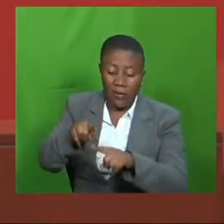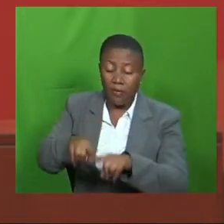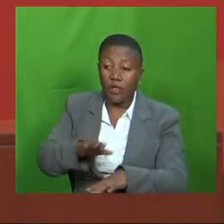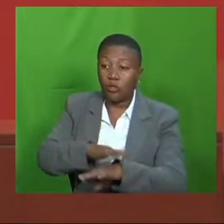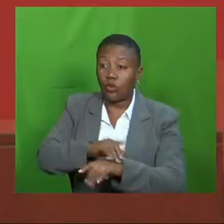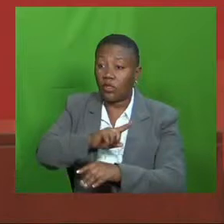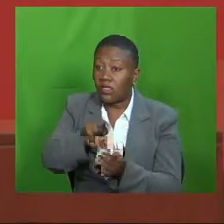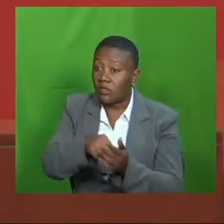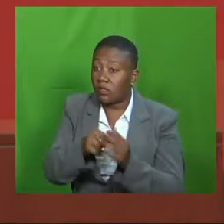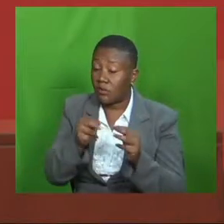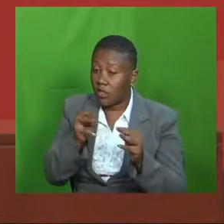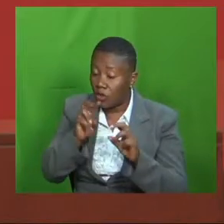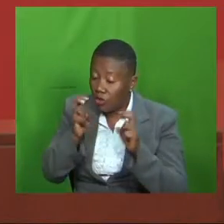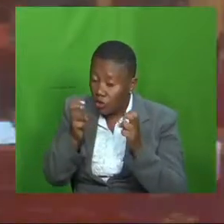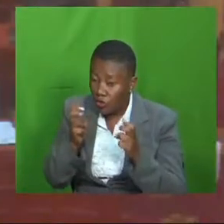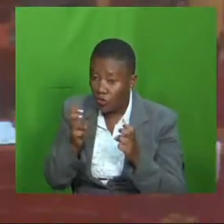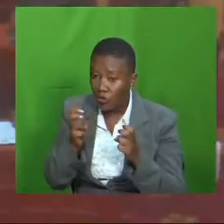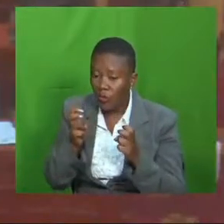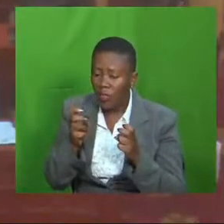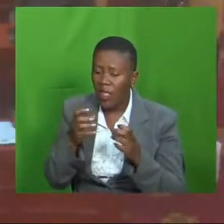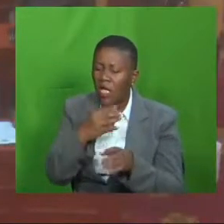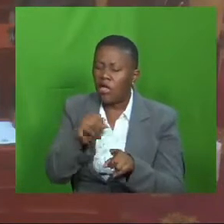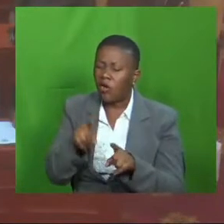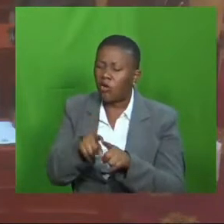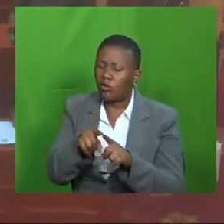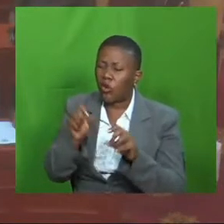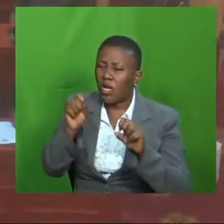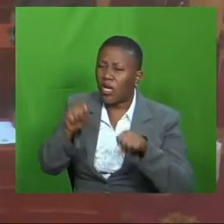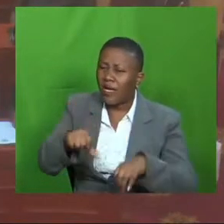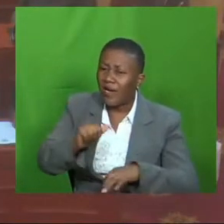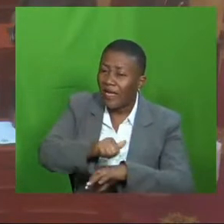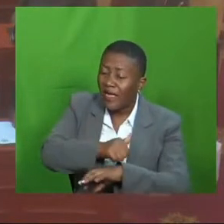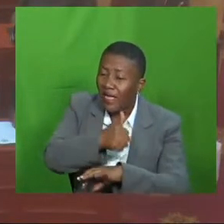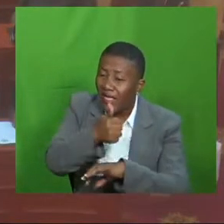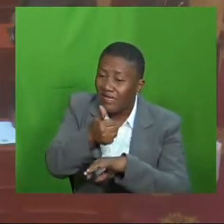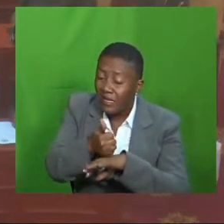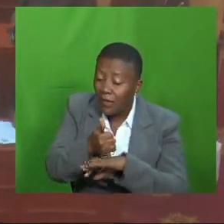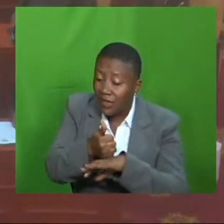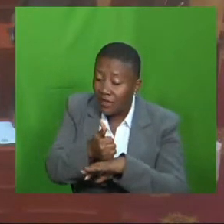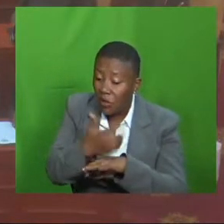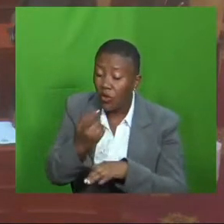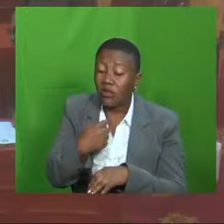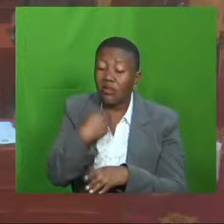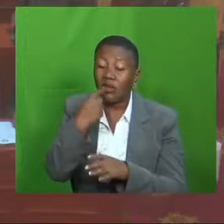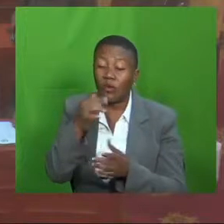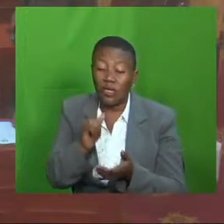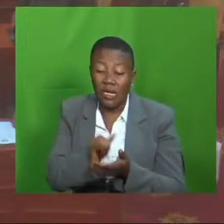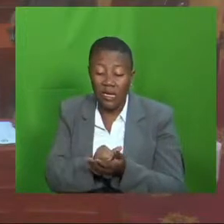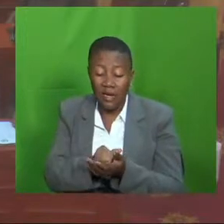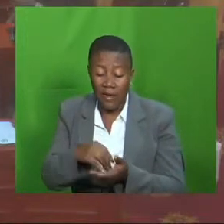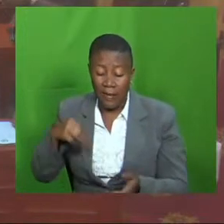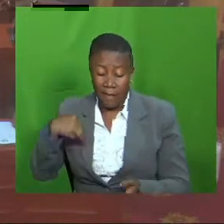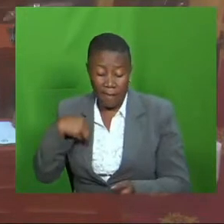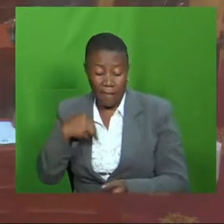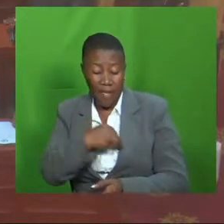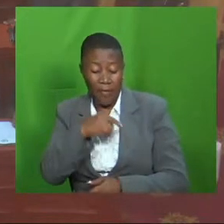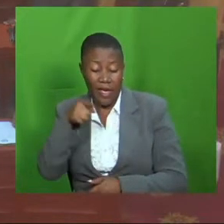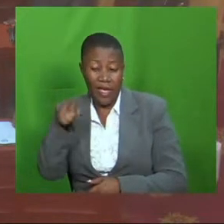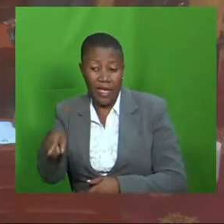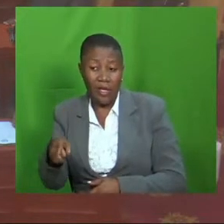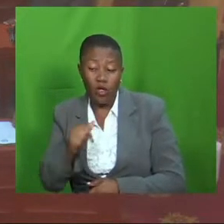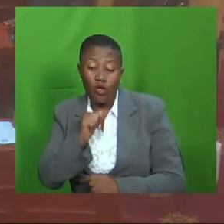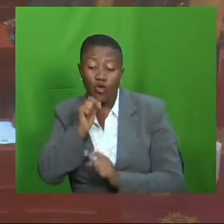that is to establish that the member absented him